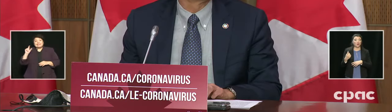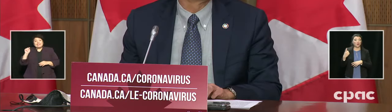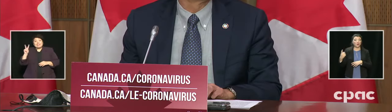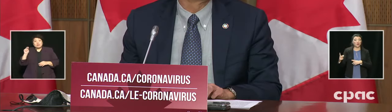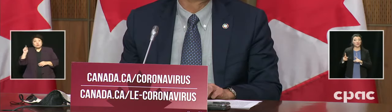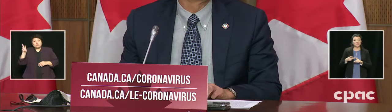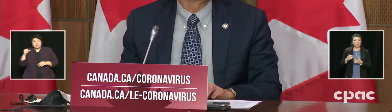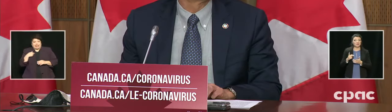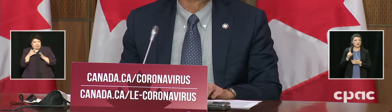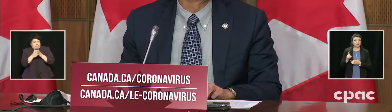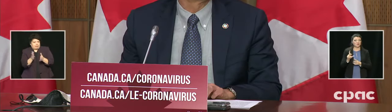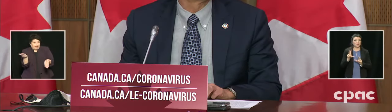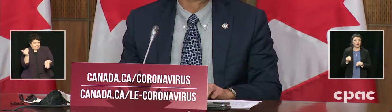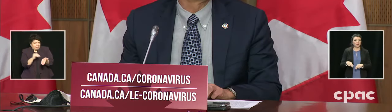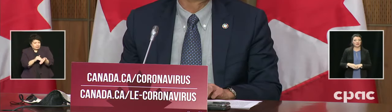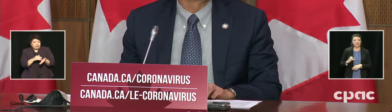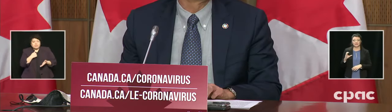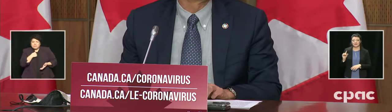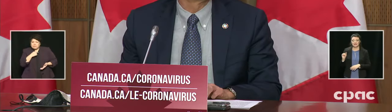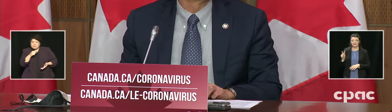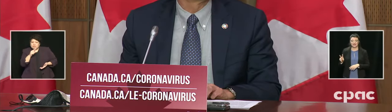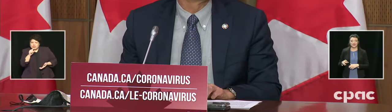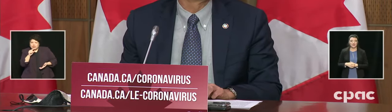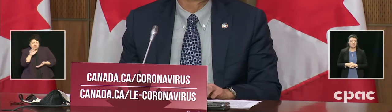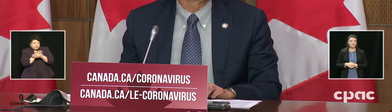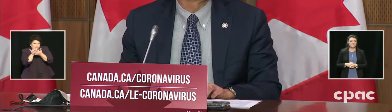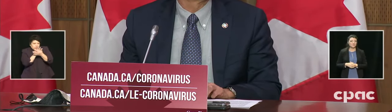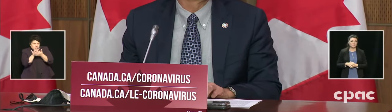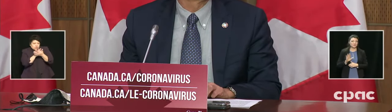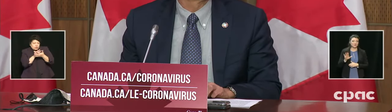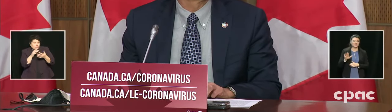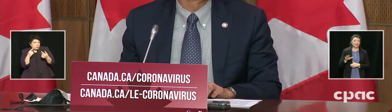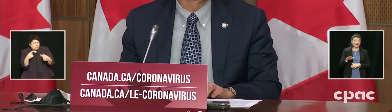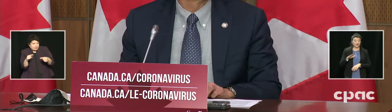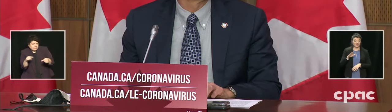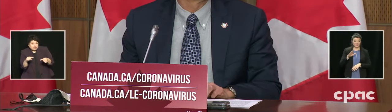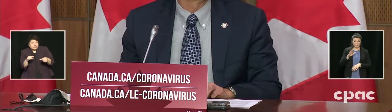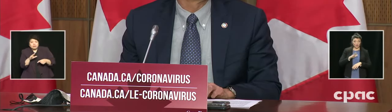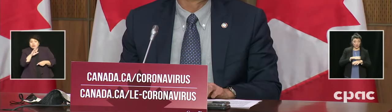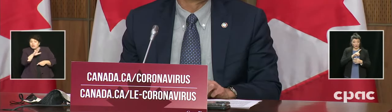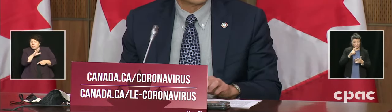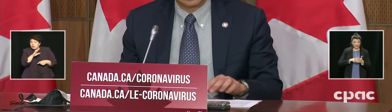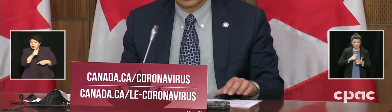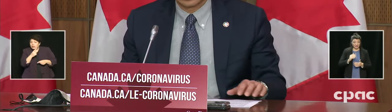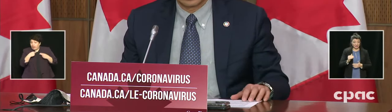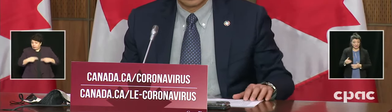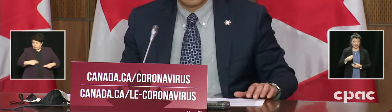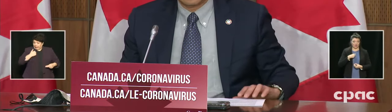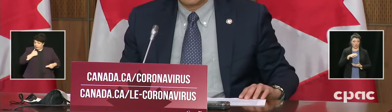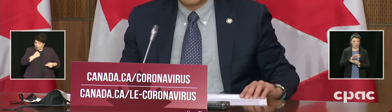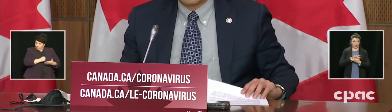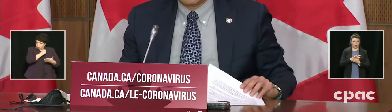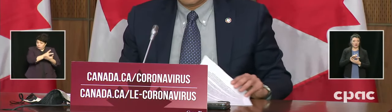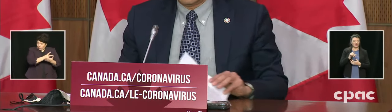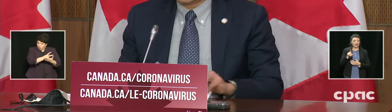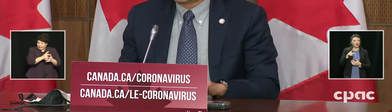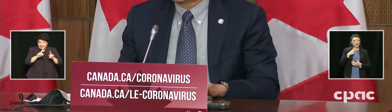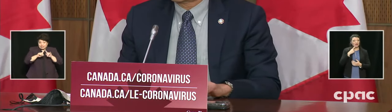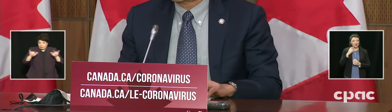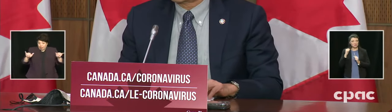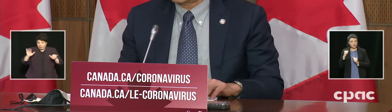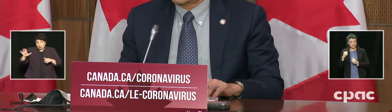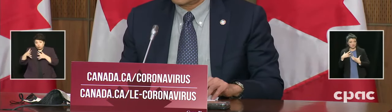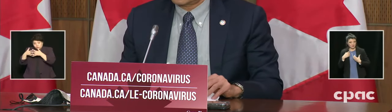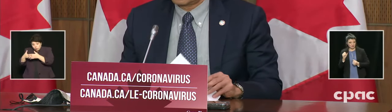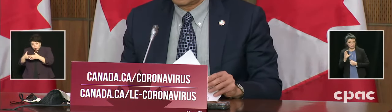little confused about the timeline because you've given us some new information here about the likelihood that Health Canada would approve around the same time as the U.S. and Europe.